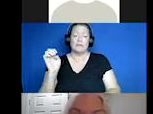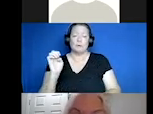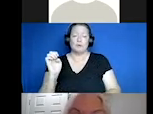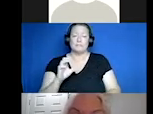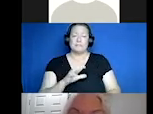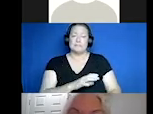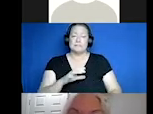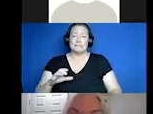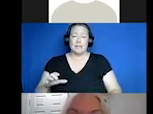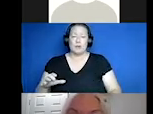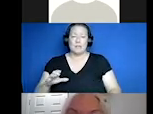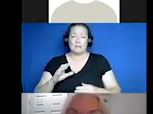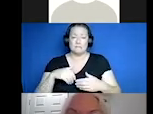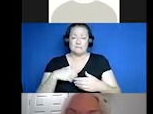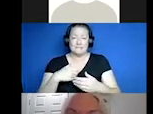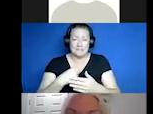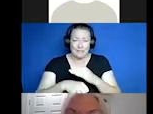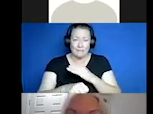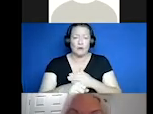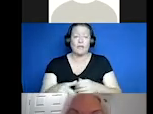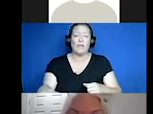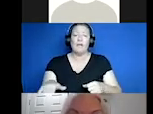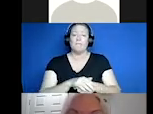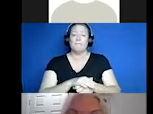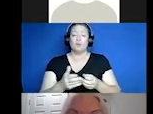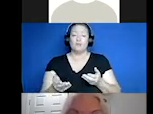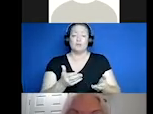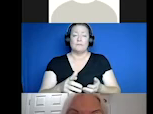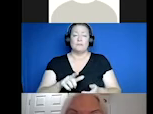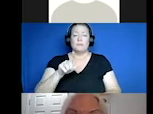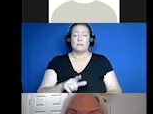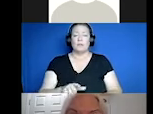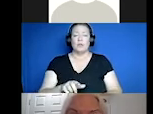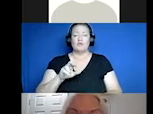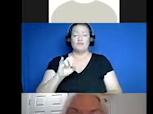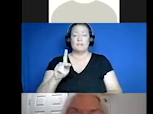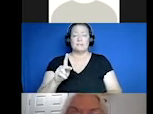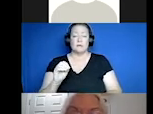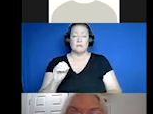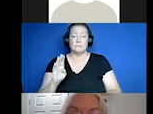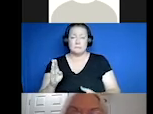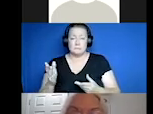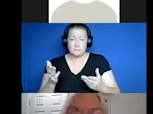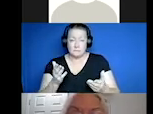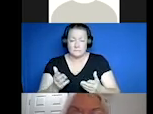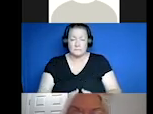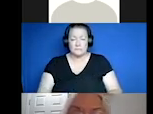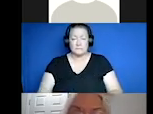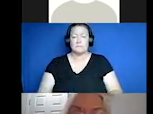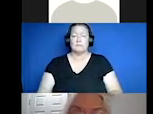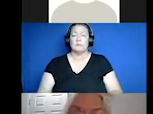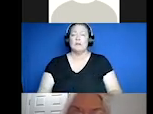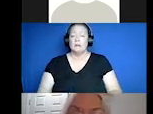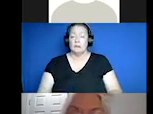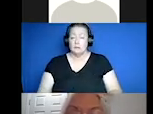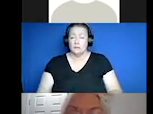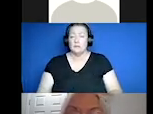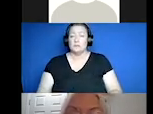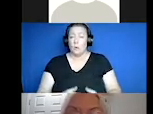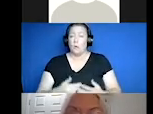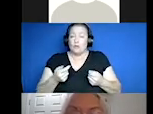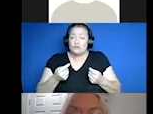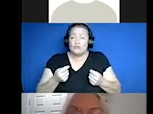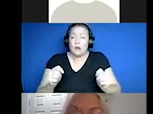cesarean delivery, full service, and low risk obstetric services. So they are attempting